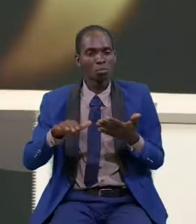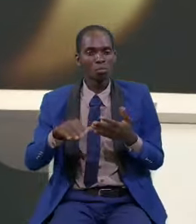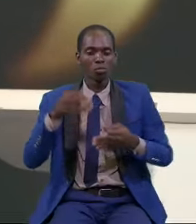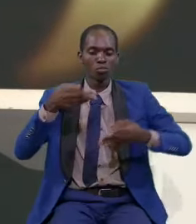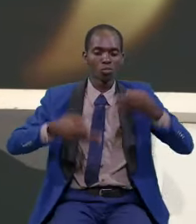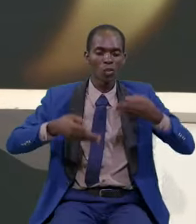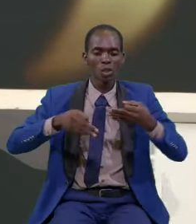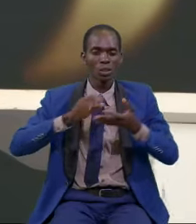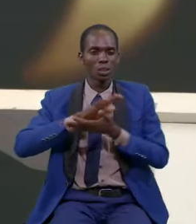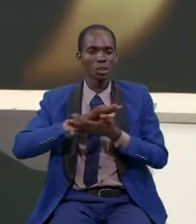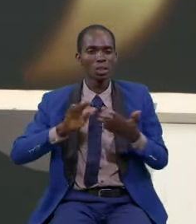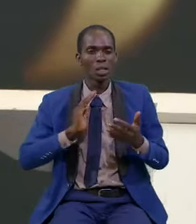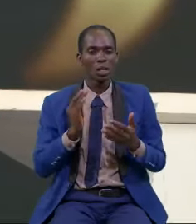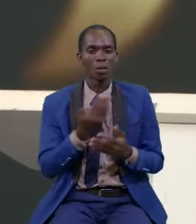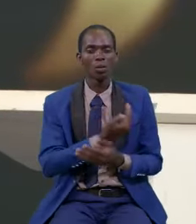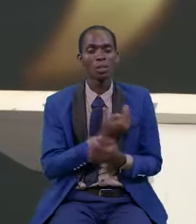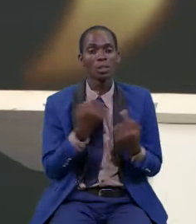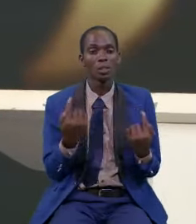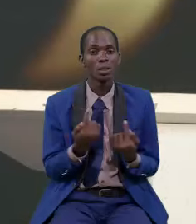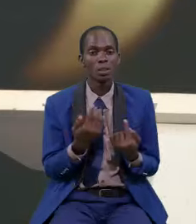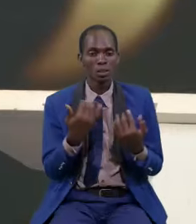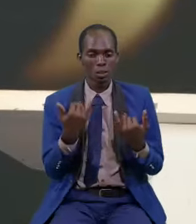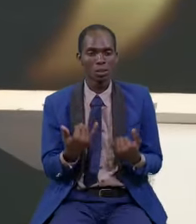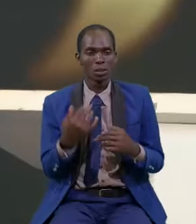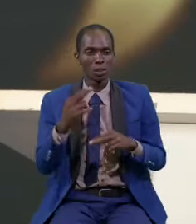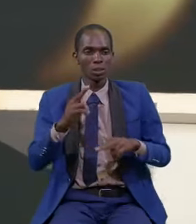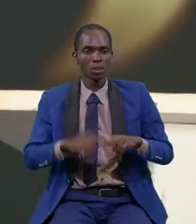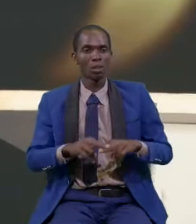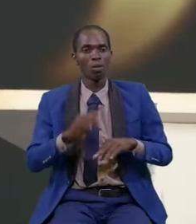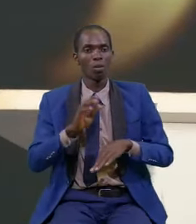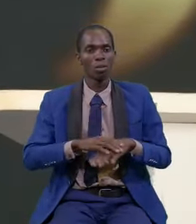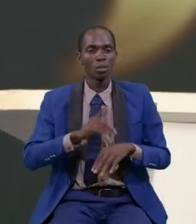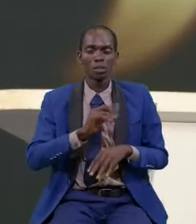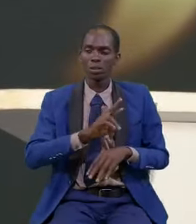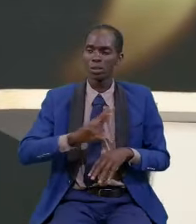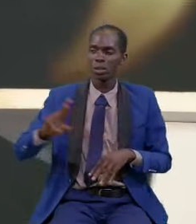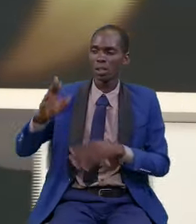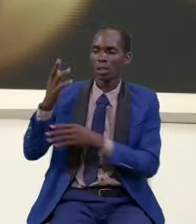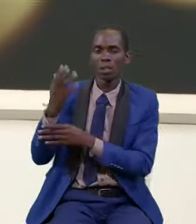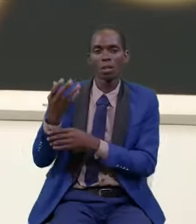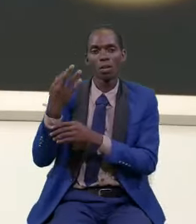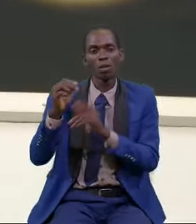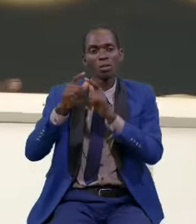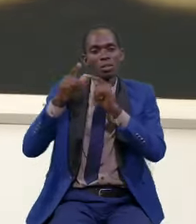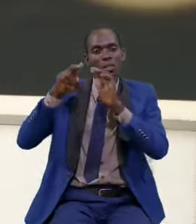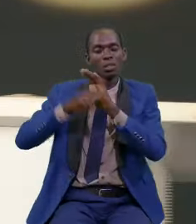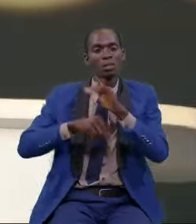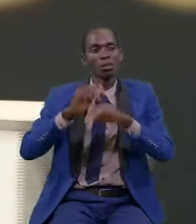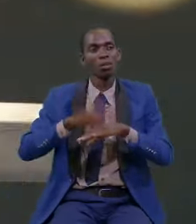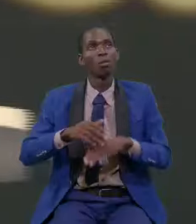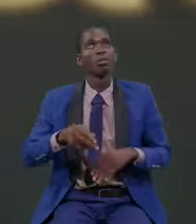sat down on the right hand of majesty on high.